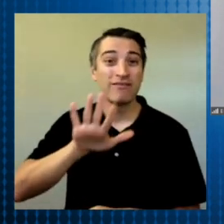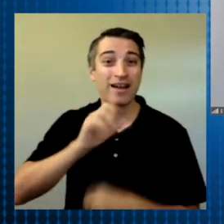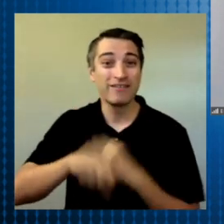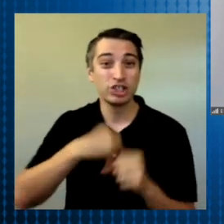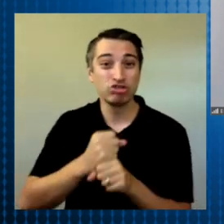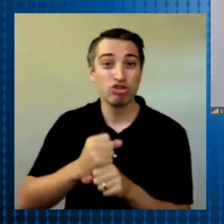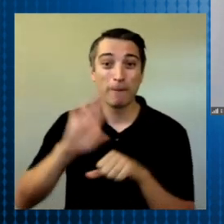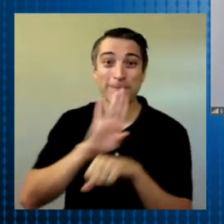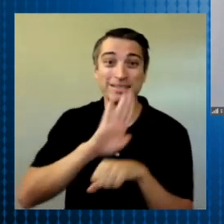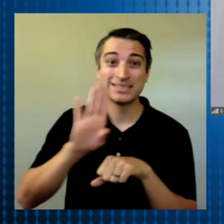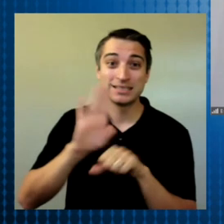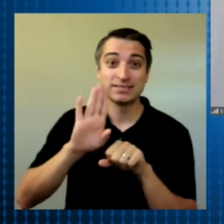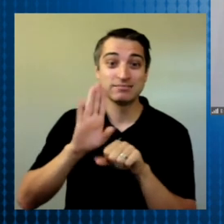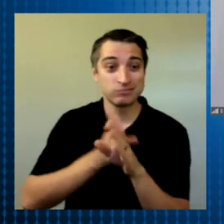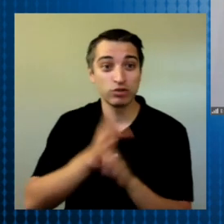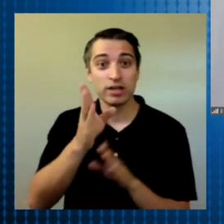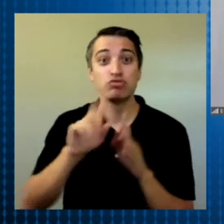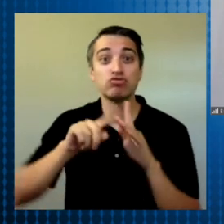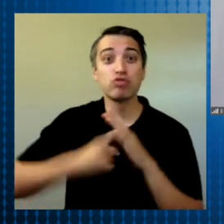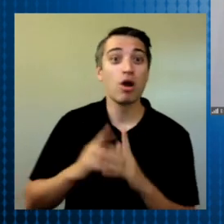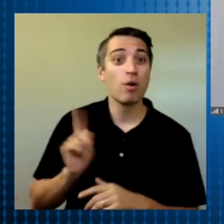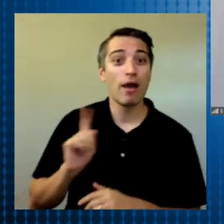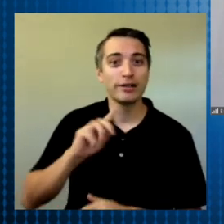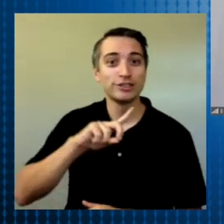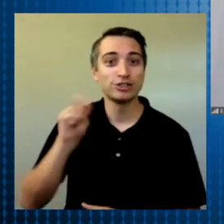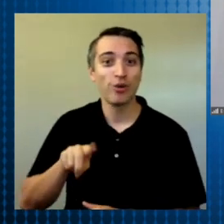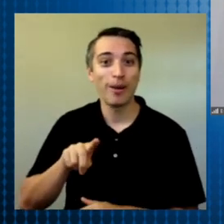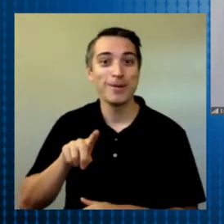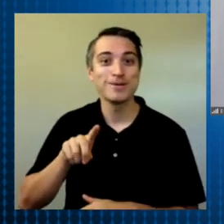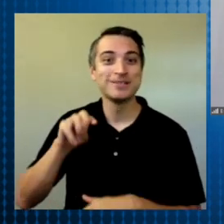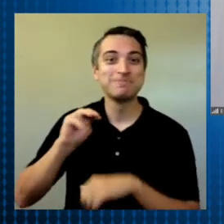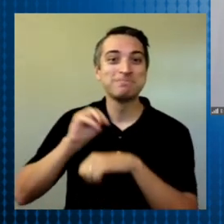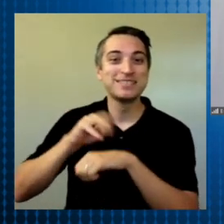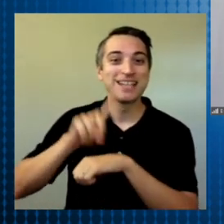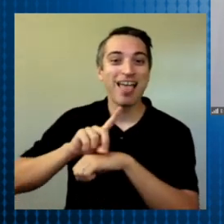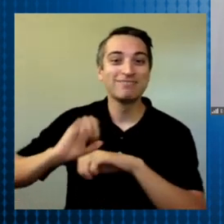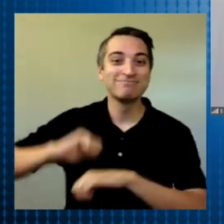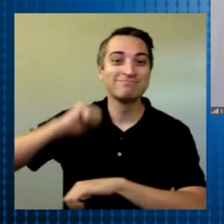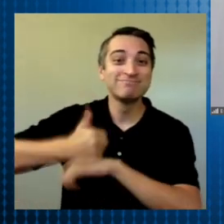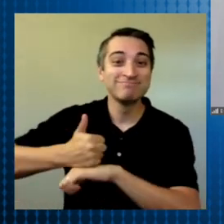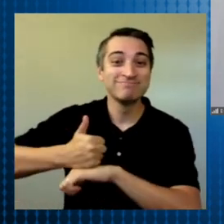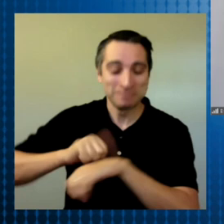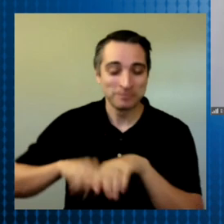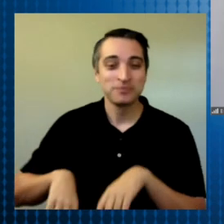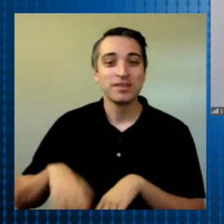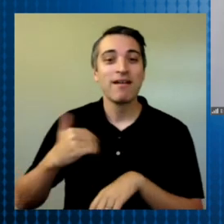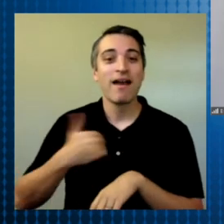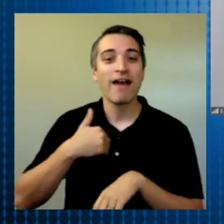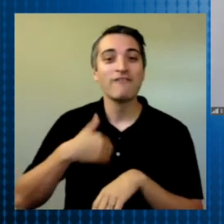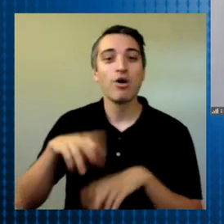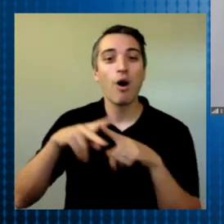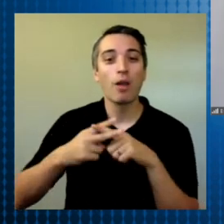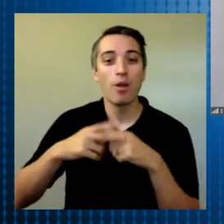began as a McDonald's franchisee in Detroit in 1989, he founded an automotive manufacturing company and grew